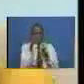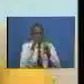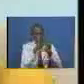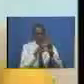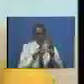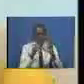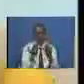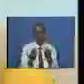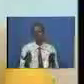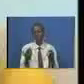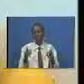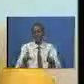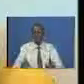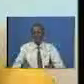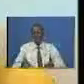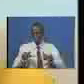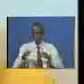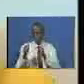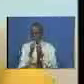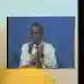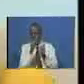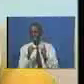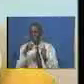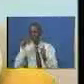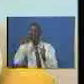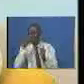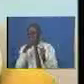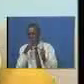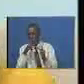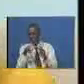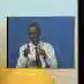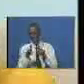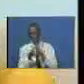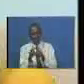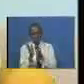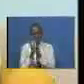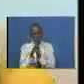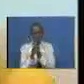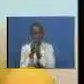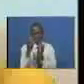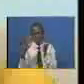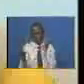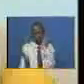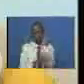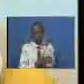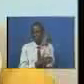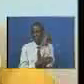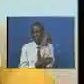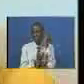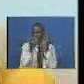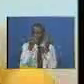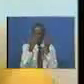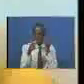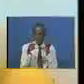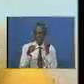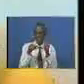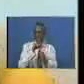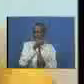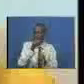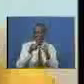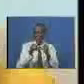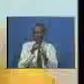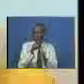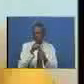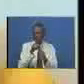children living with with grandparent and the story is really very very sad because this is not about it is not about